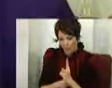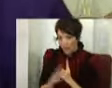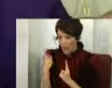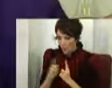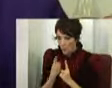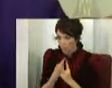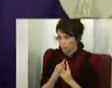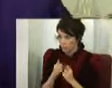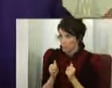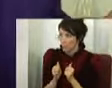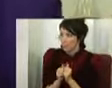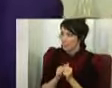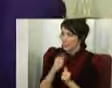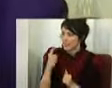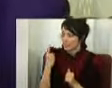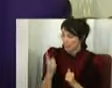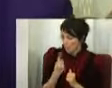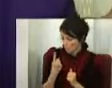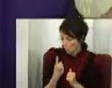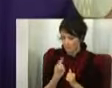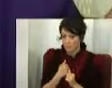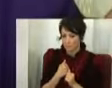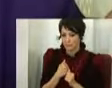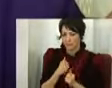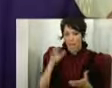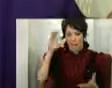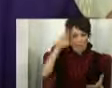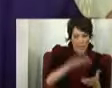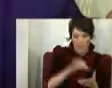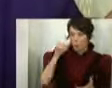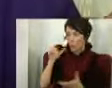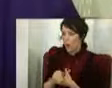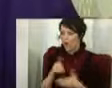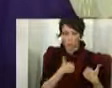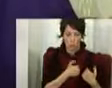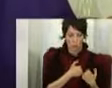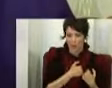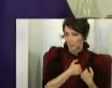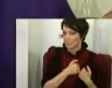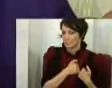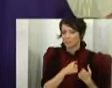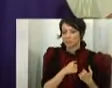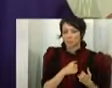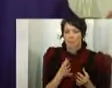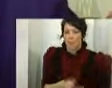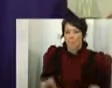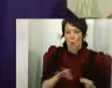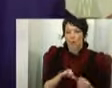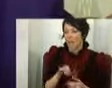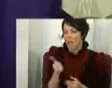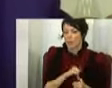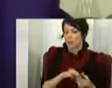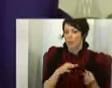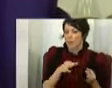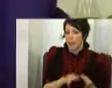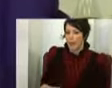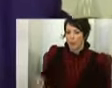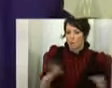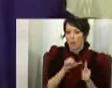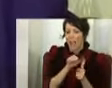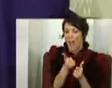loved ones, with husbands, wives, boyfriends, girlfriends, significant other or significant others, or folks that you have just met this